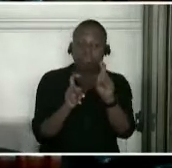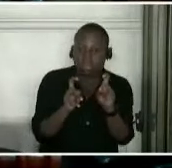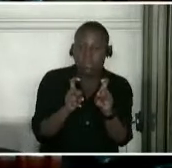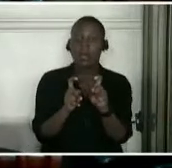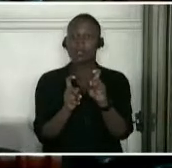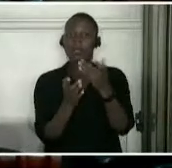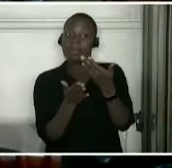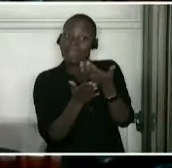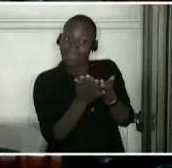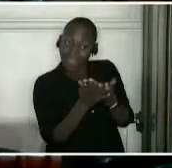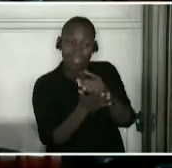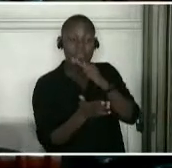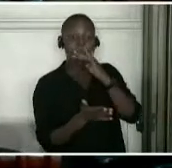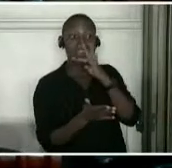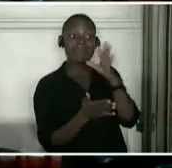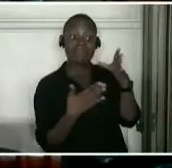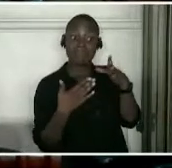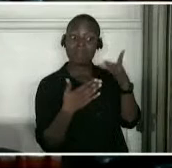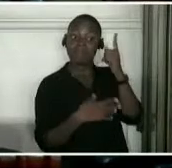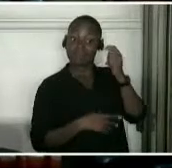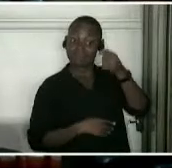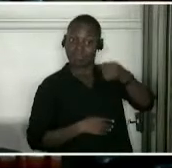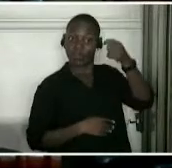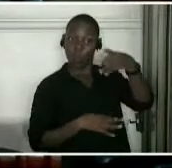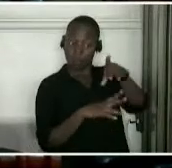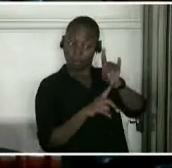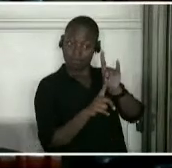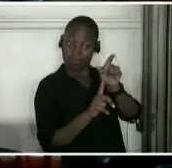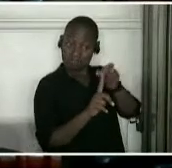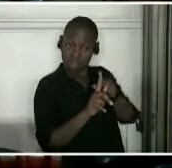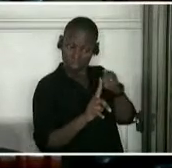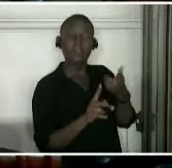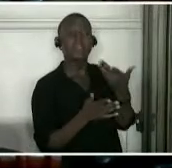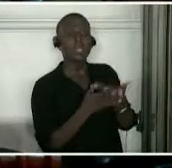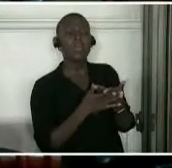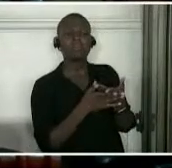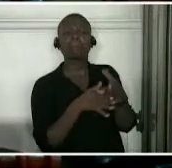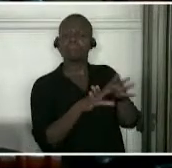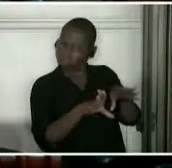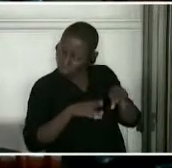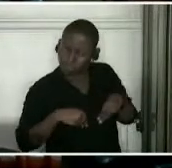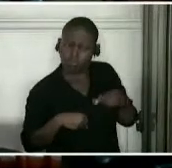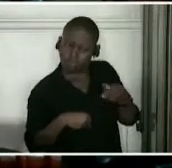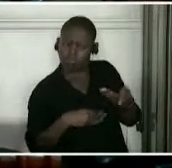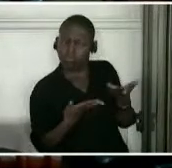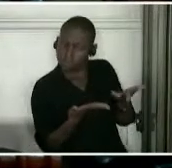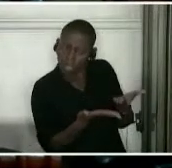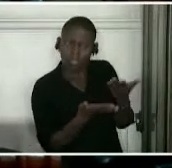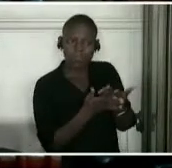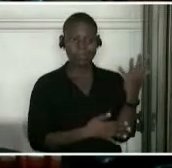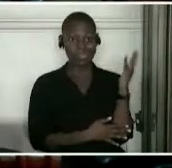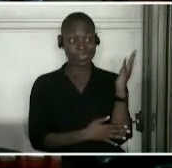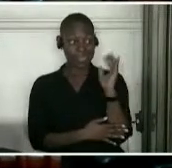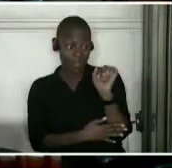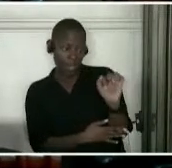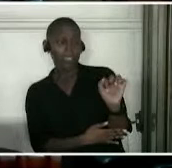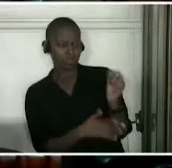officer will be flexible to allow the affected member to deliver his or her